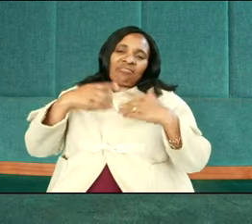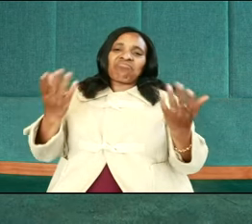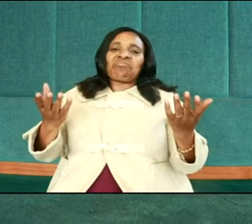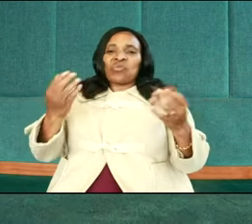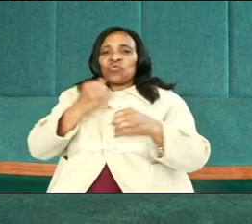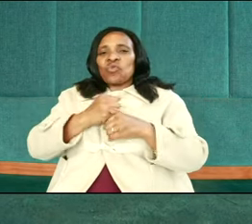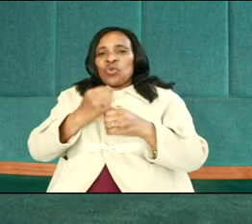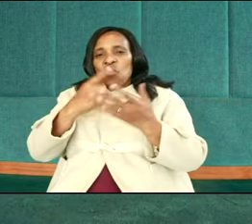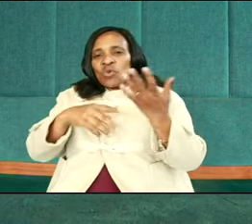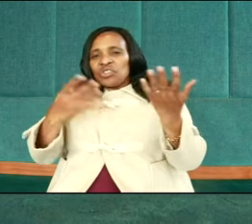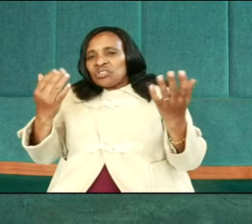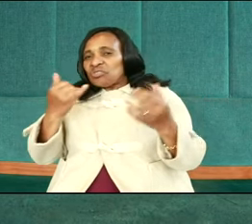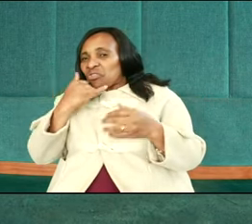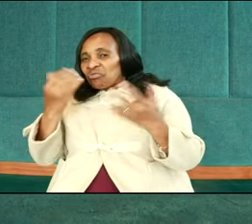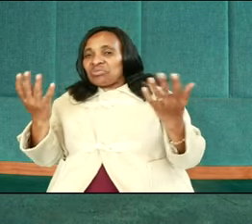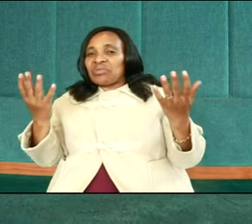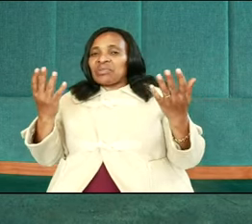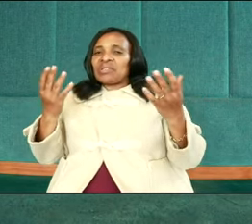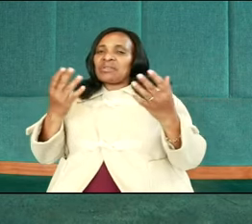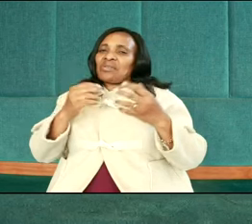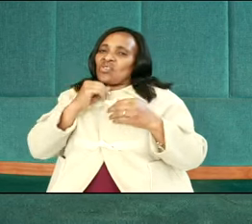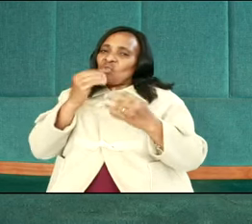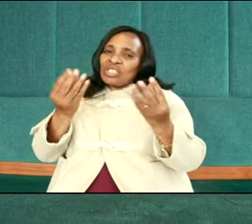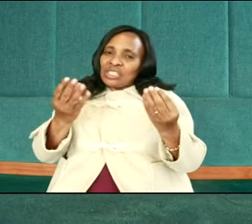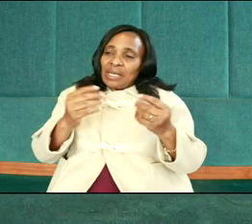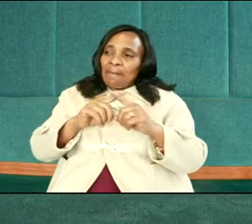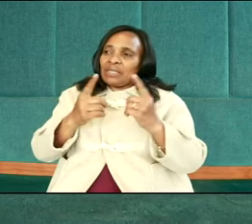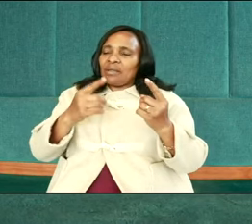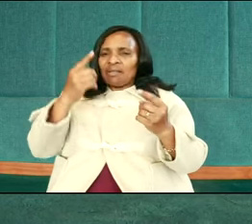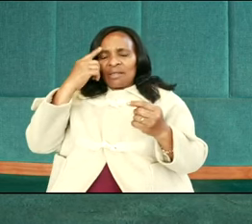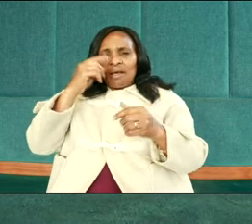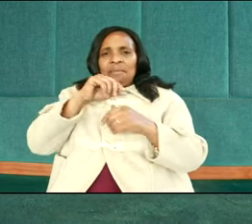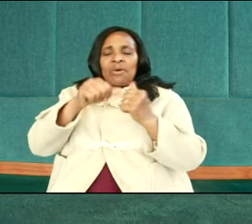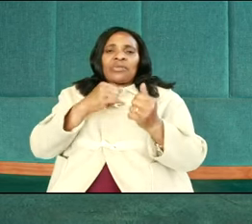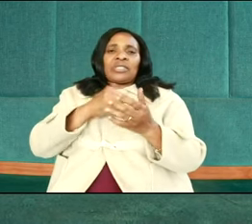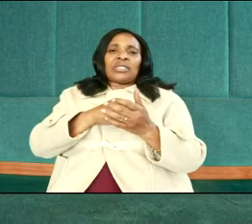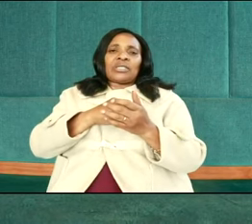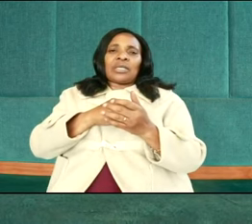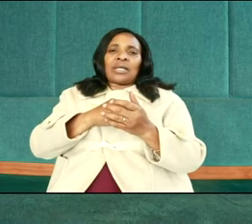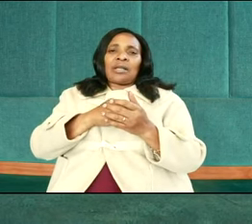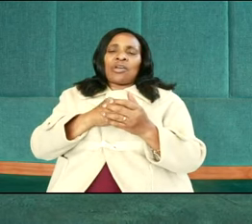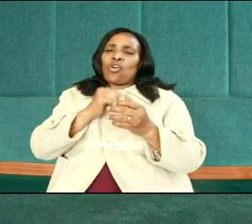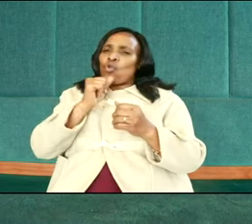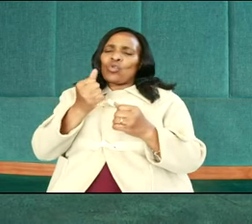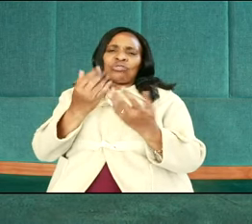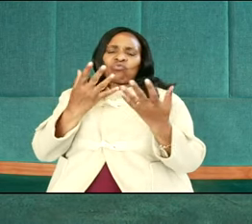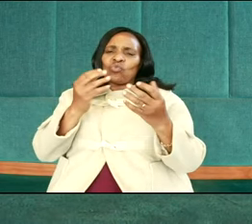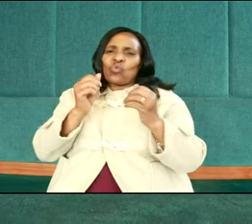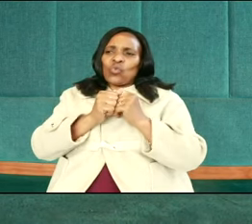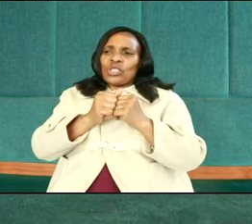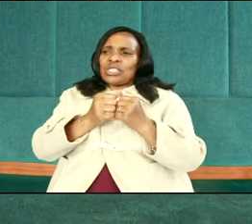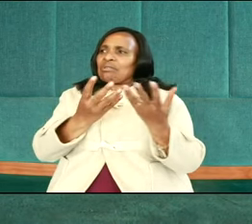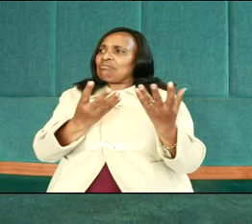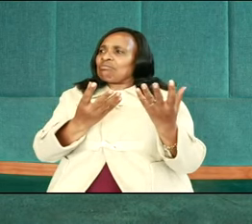what is wrong, doing it with ease, but if you actually think about it, it's actually not with ease.